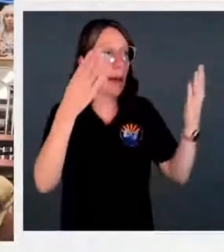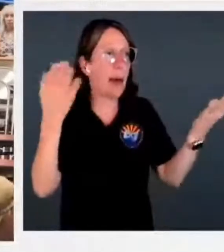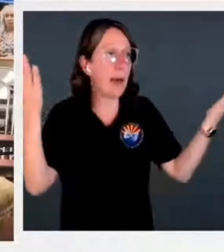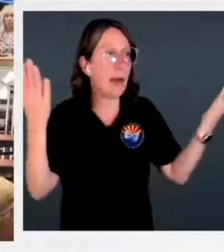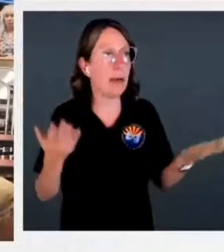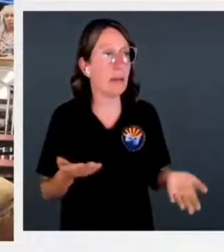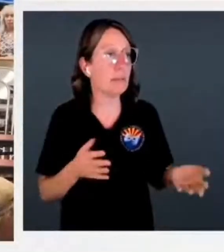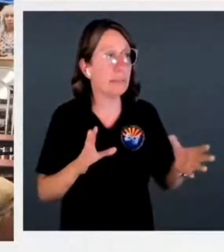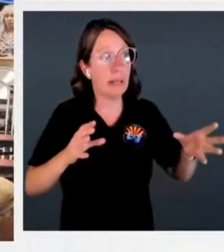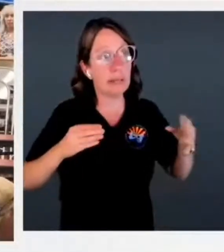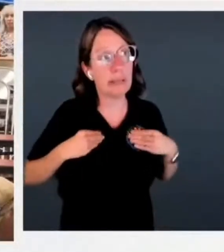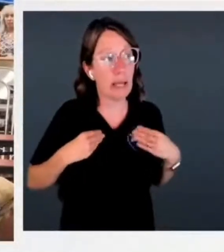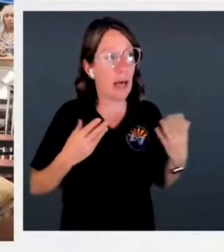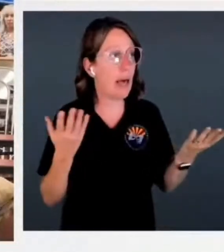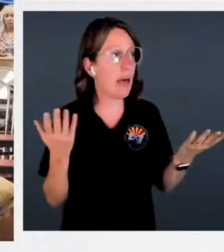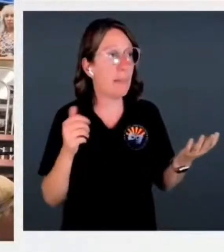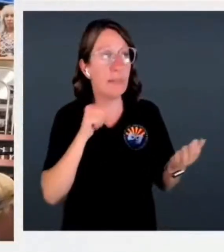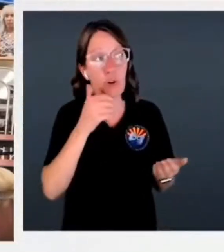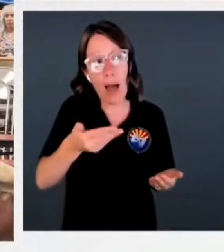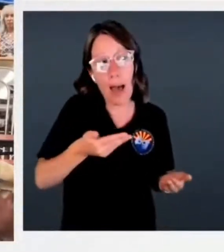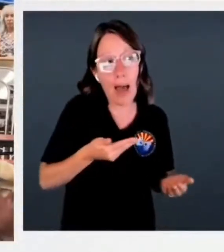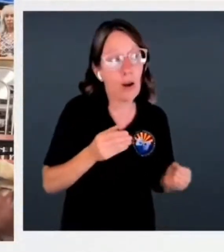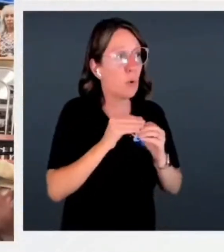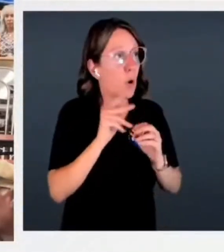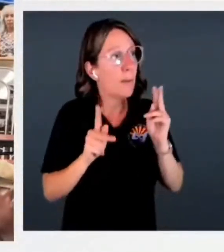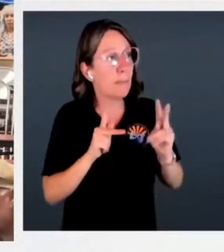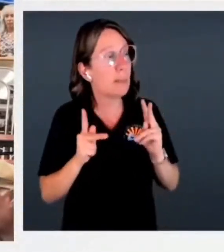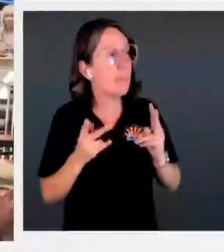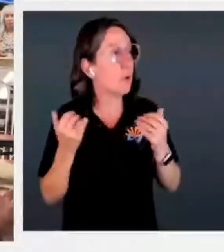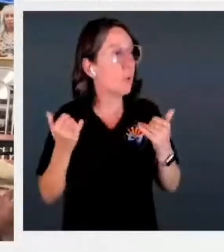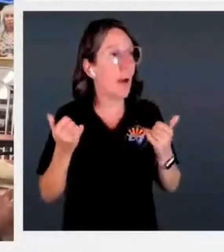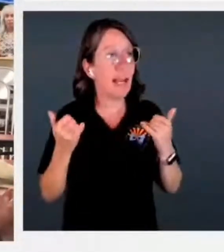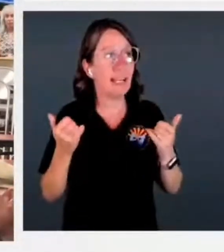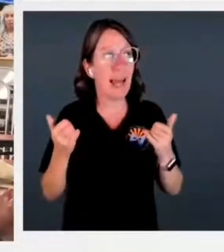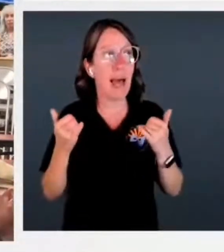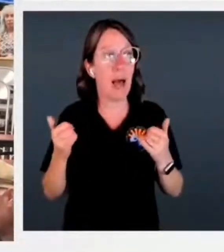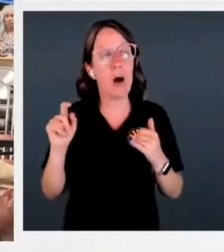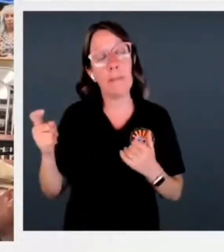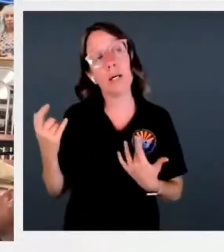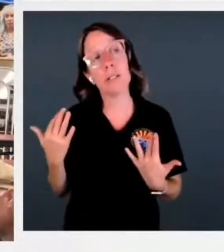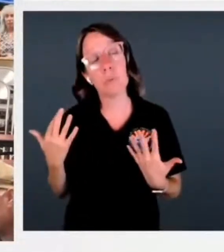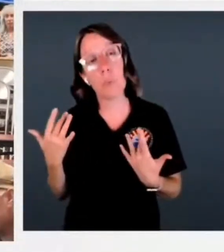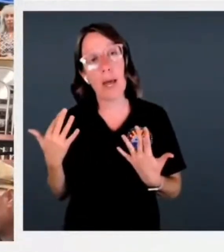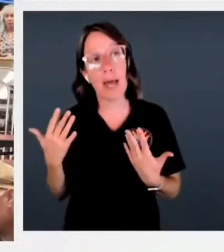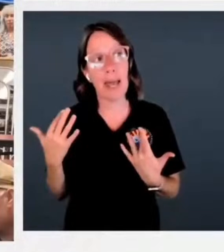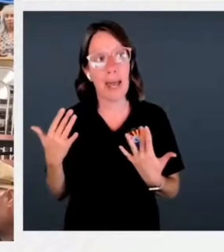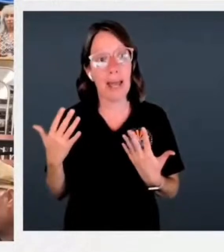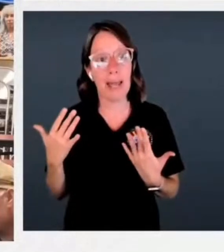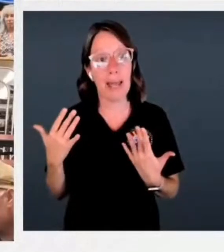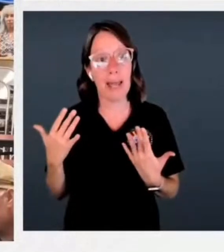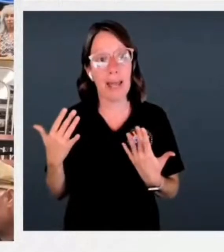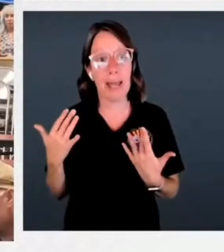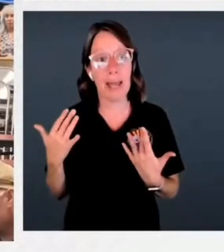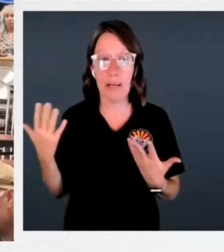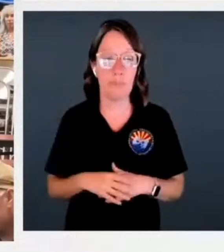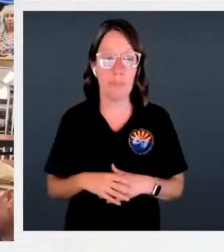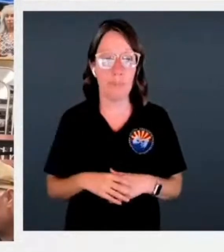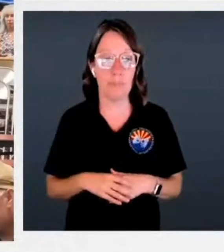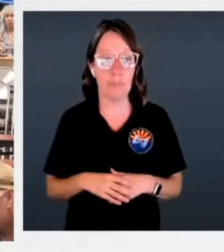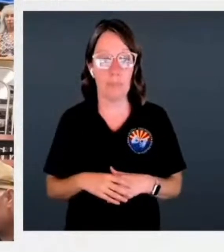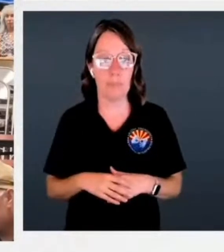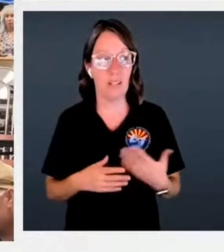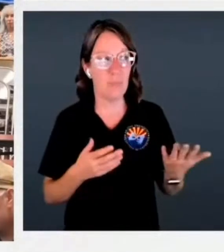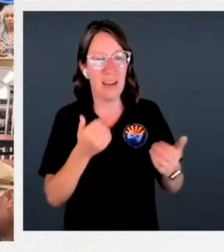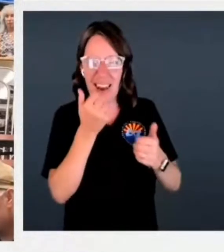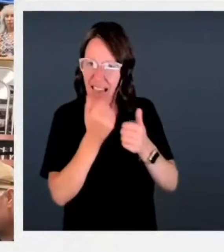plan checkers, and it just has to stay in the queue, along with everybody else, like Paul or